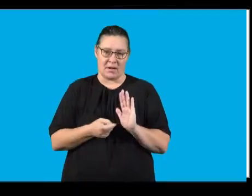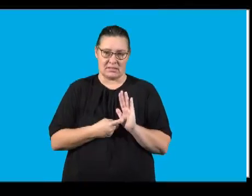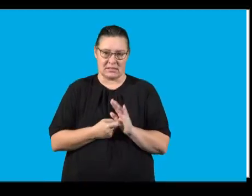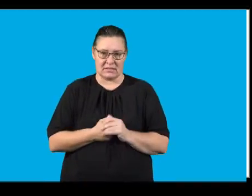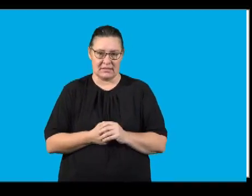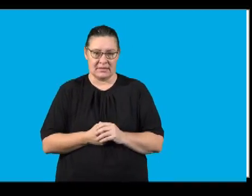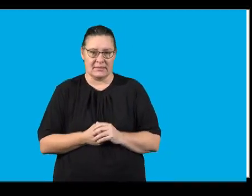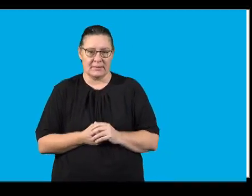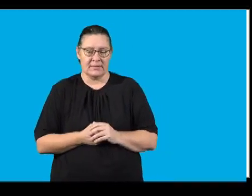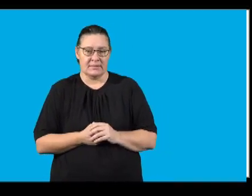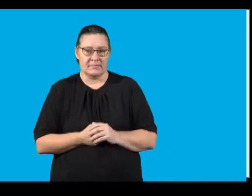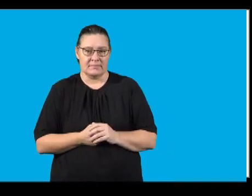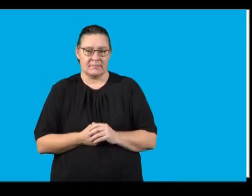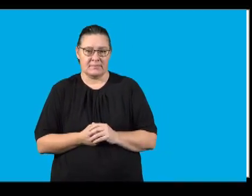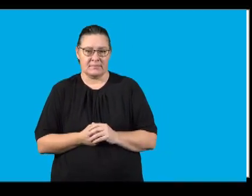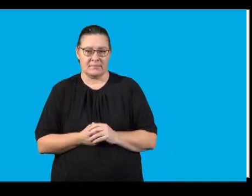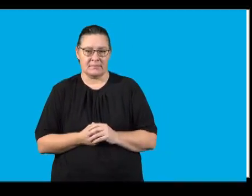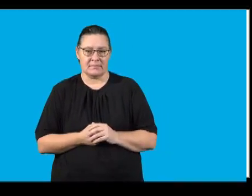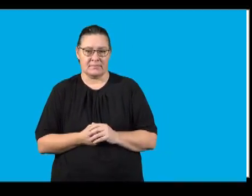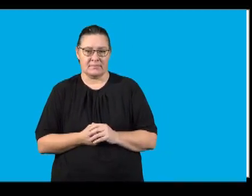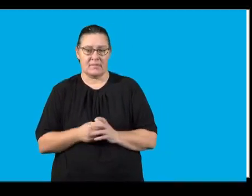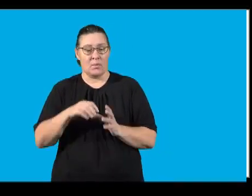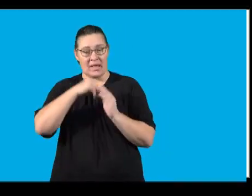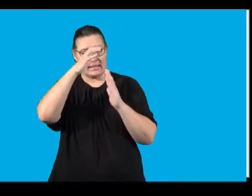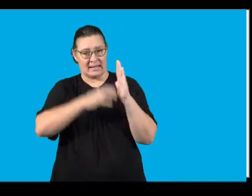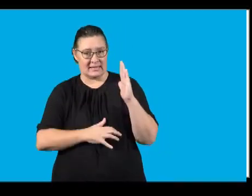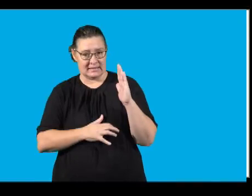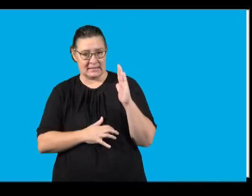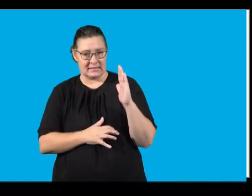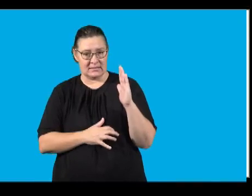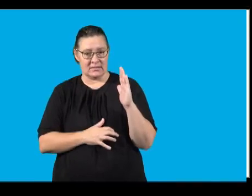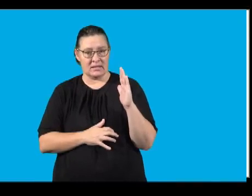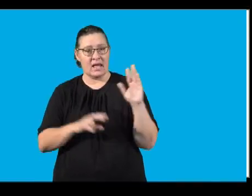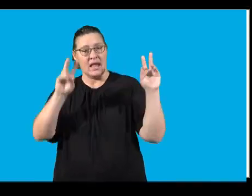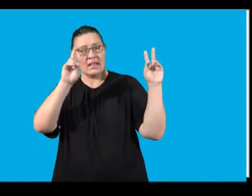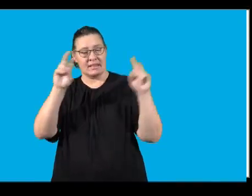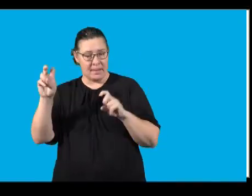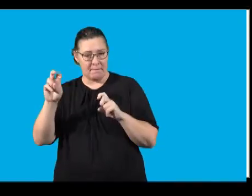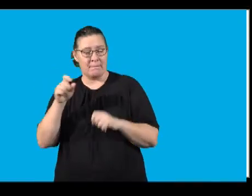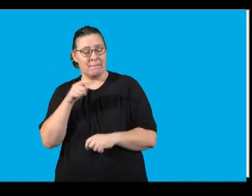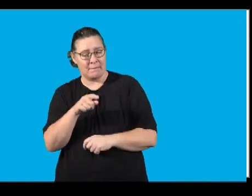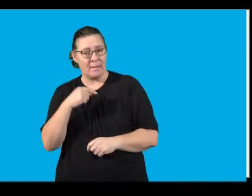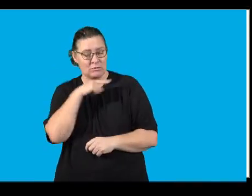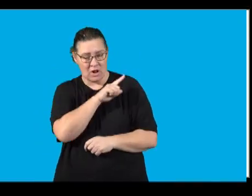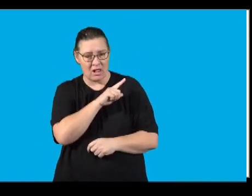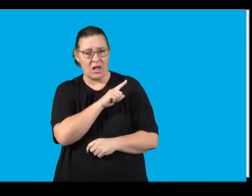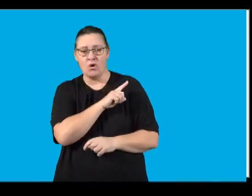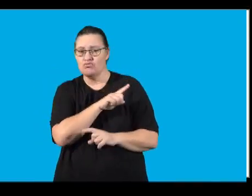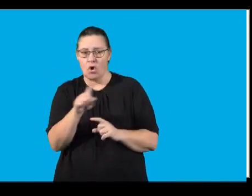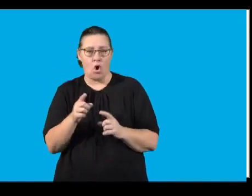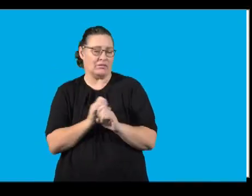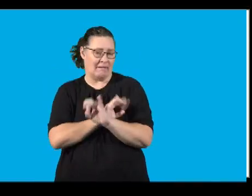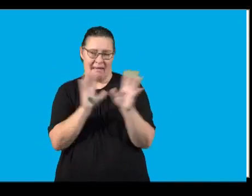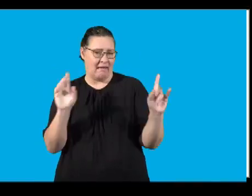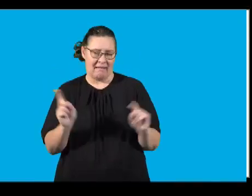3 marks, all right? So in this text, the theme of betrayal is not going to be cut